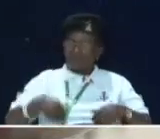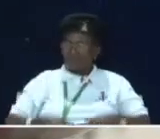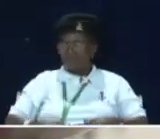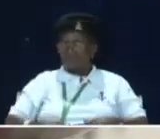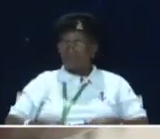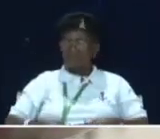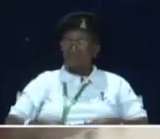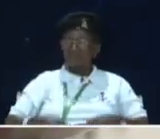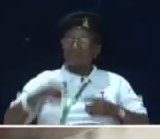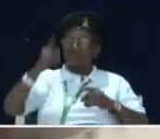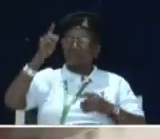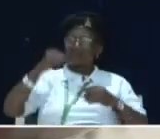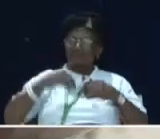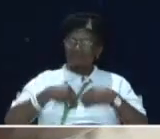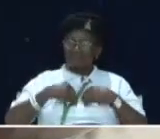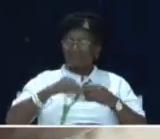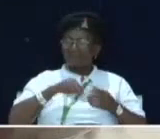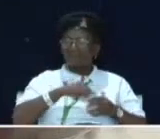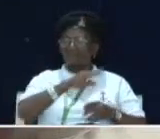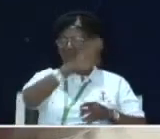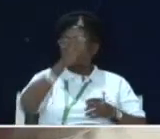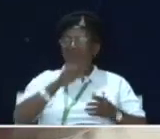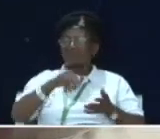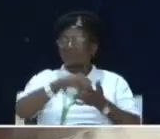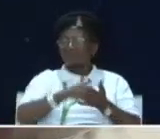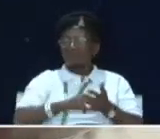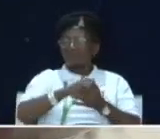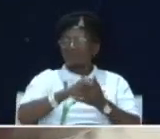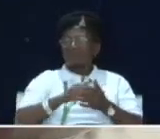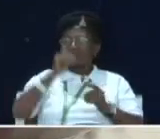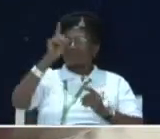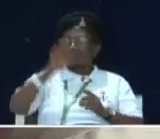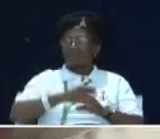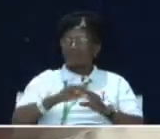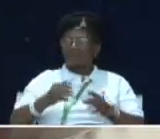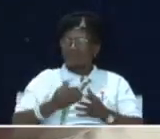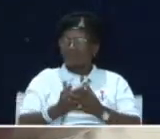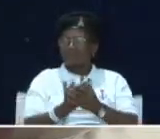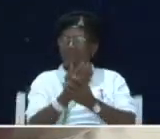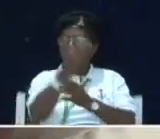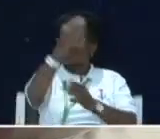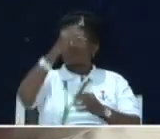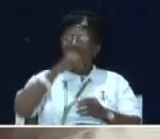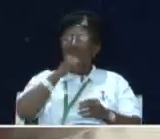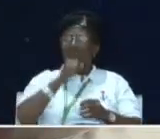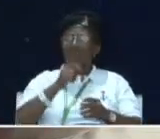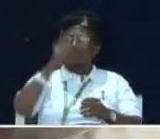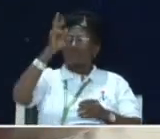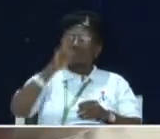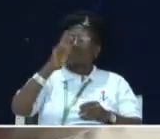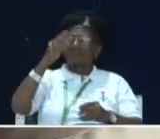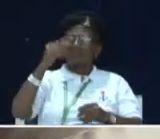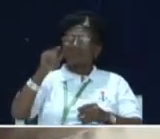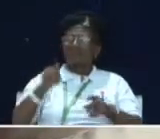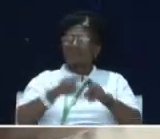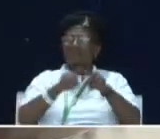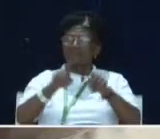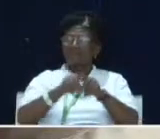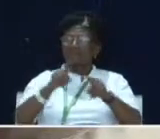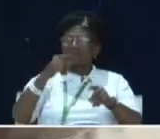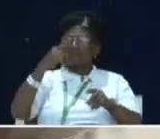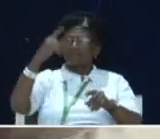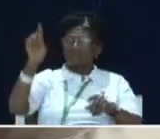You are never weary. You don't grow old. You are the same